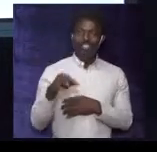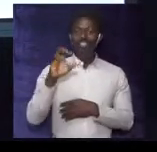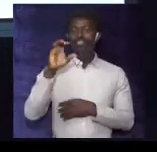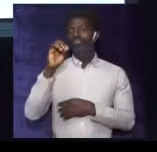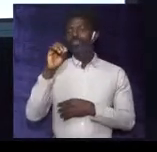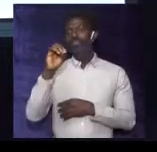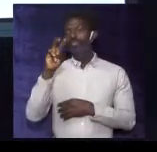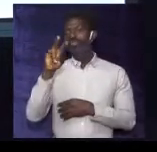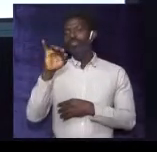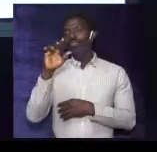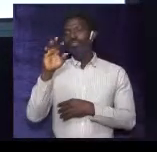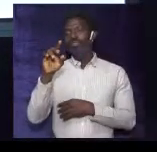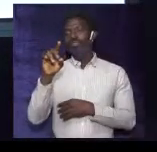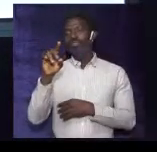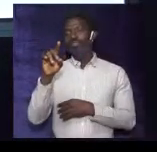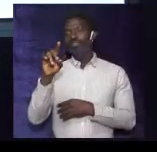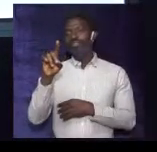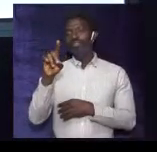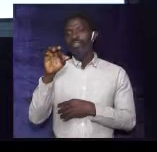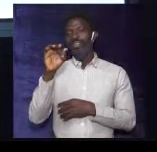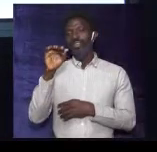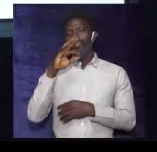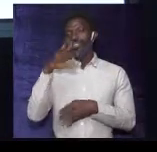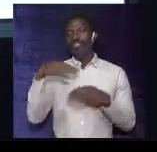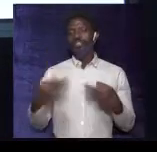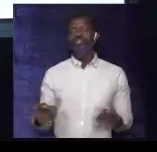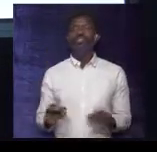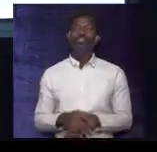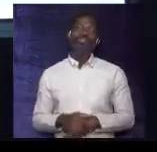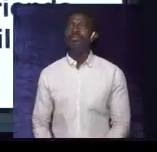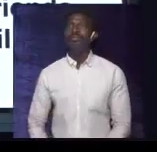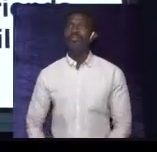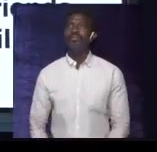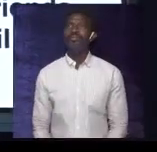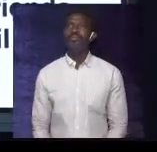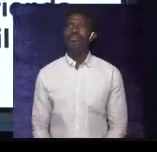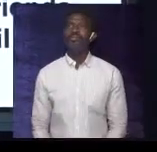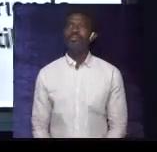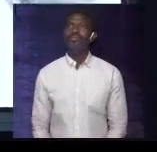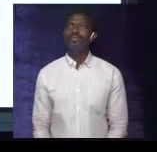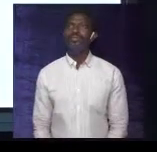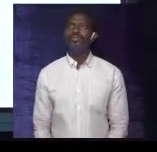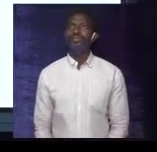your house until after the pandemic is over.